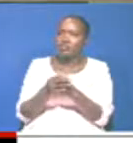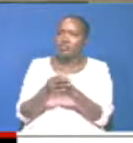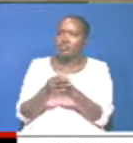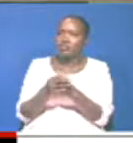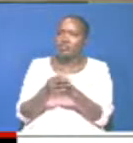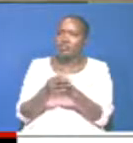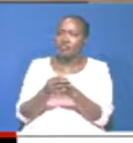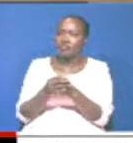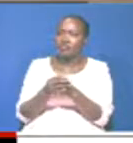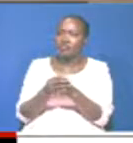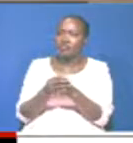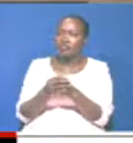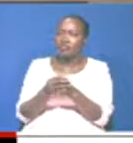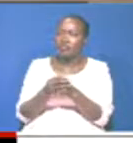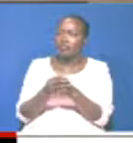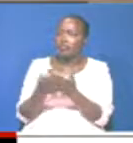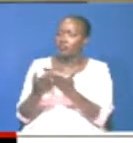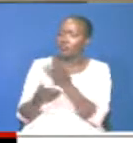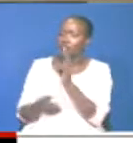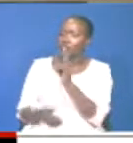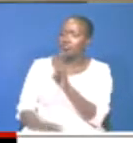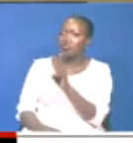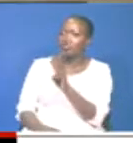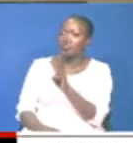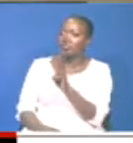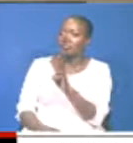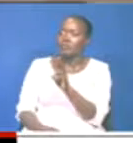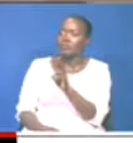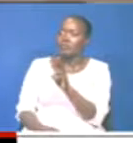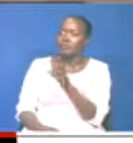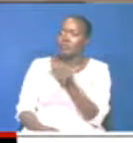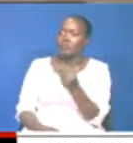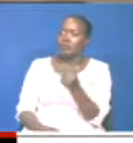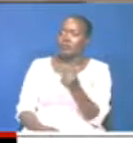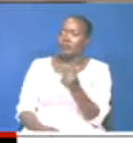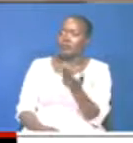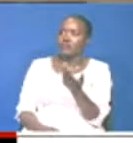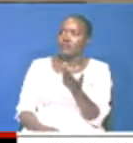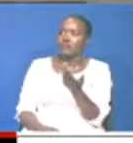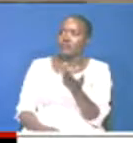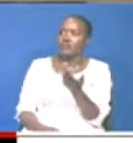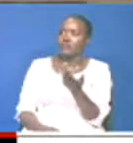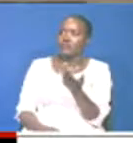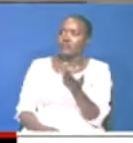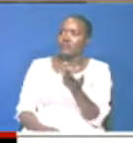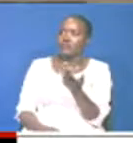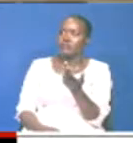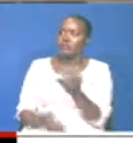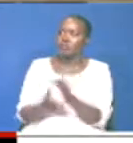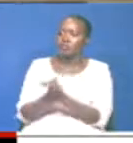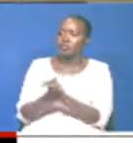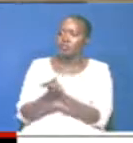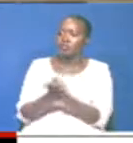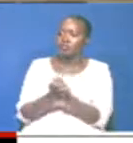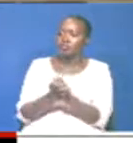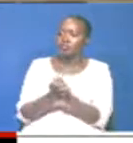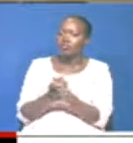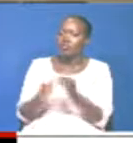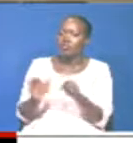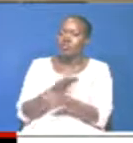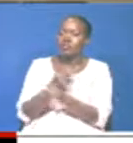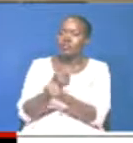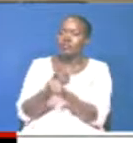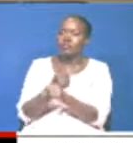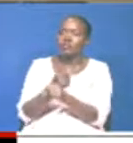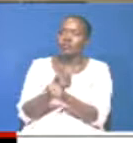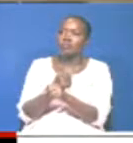touch. Yes. This is a padded. Actually, yes. It's a padded jean. Yes, your jeans are fully protected. Very fully protected because exactly